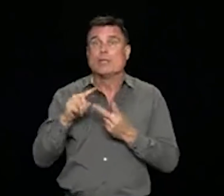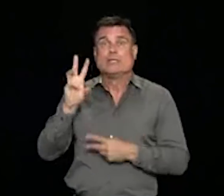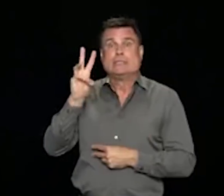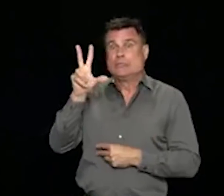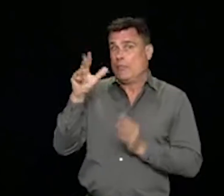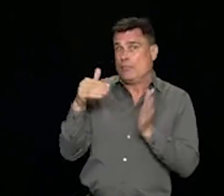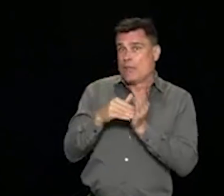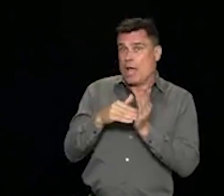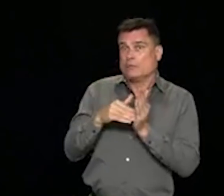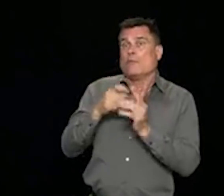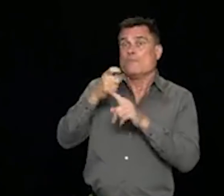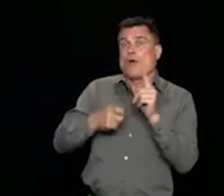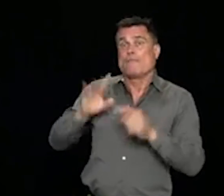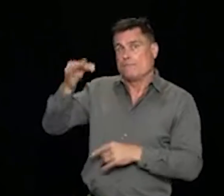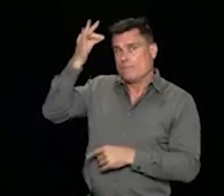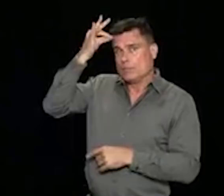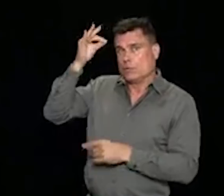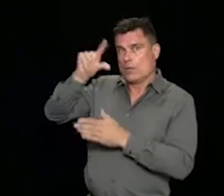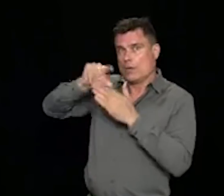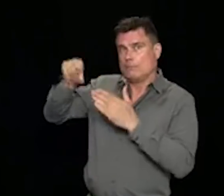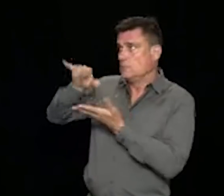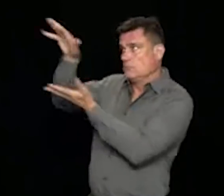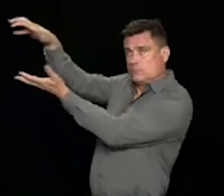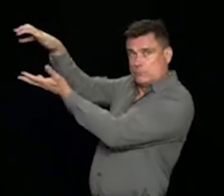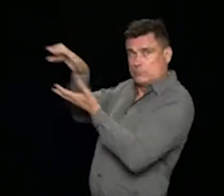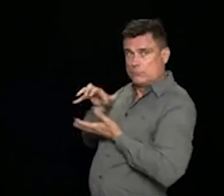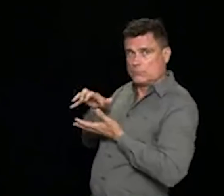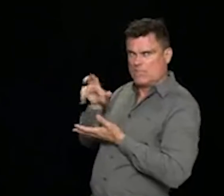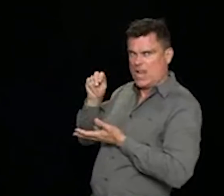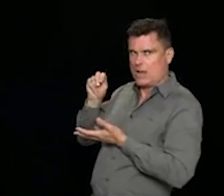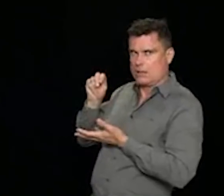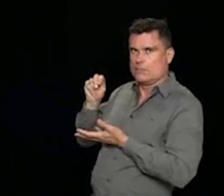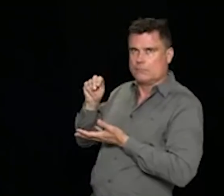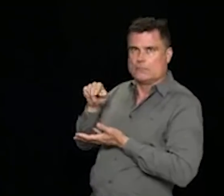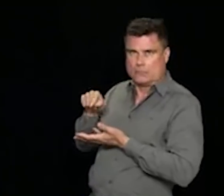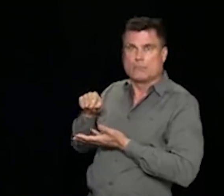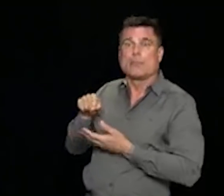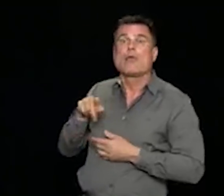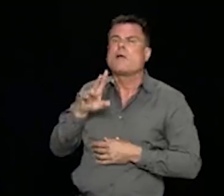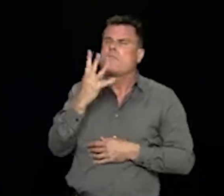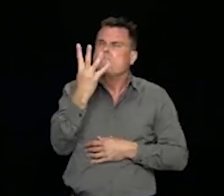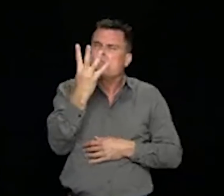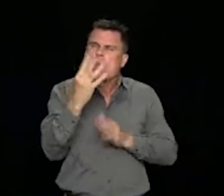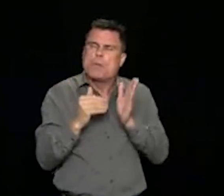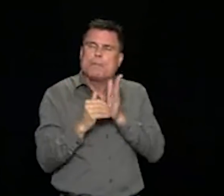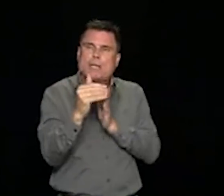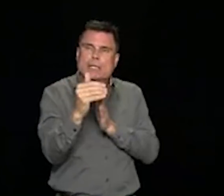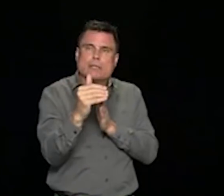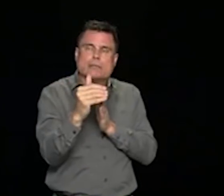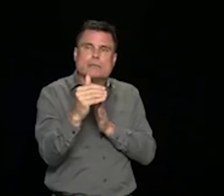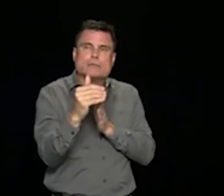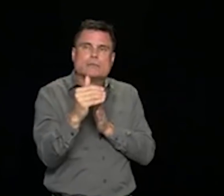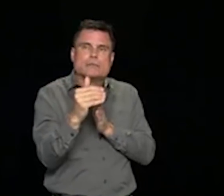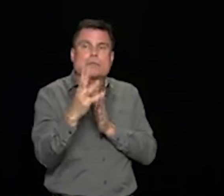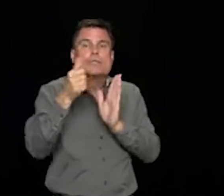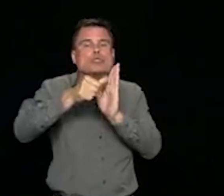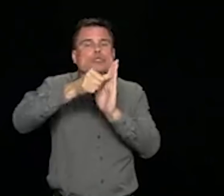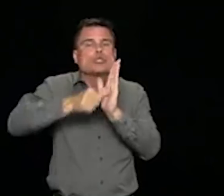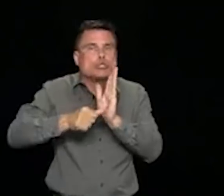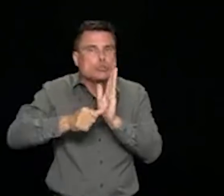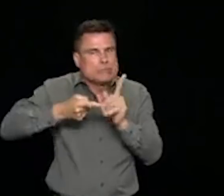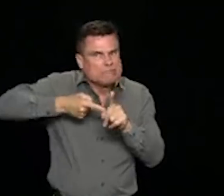63,700 of these are from the federal government's bulk procurement. That's 1.6%. Approximately 4,250,000 surgical